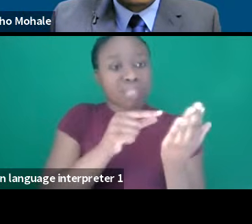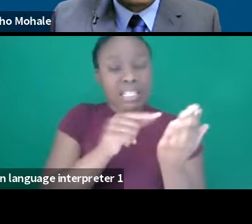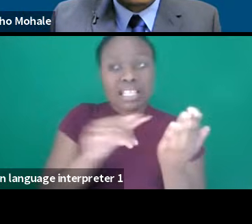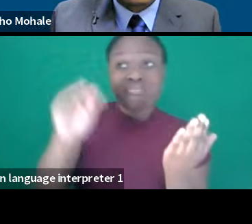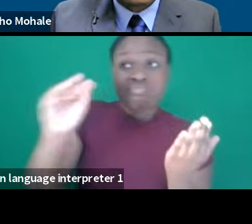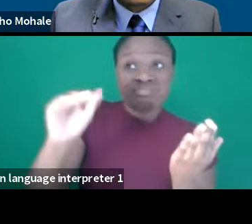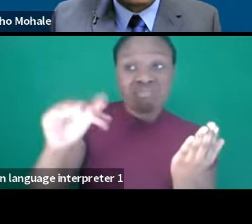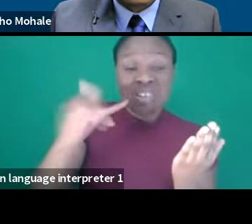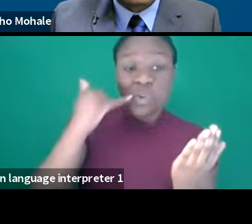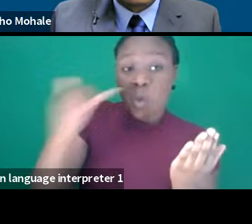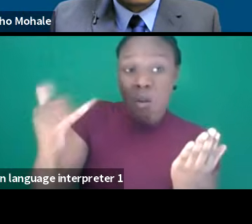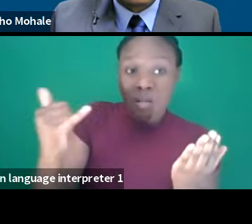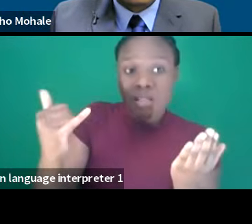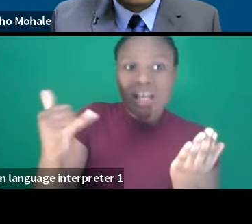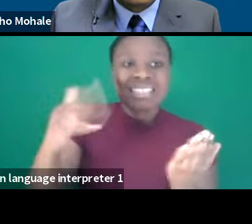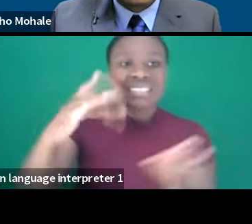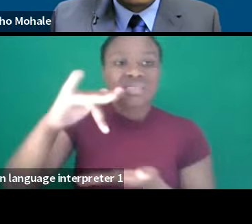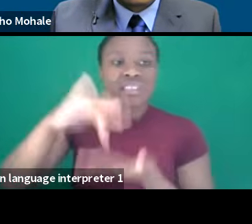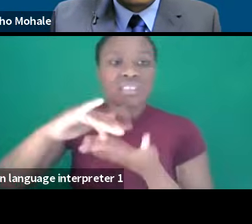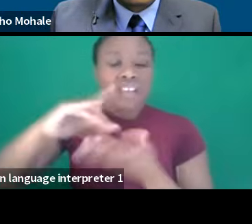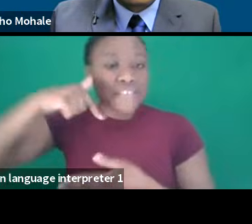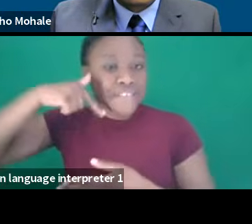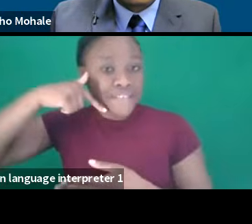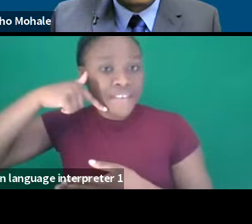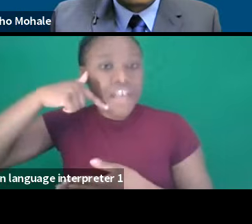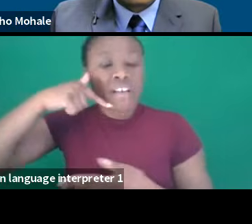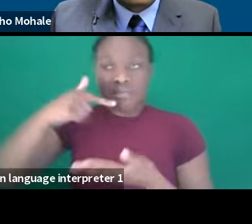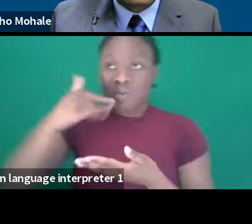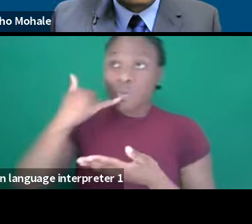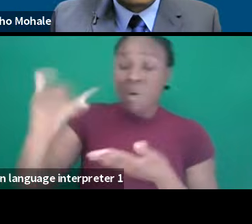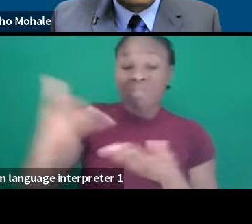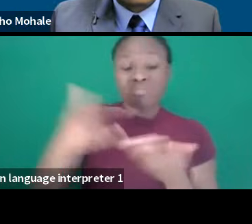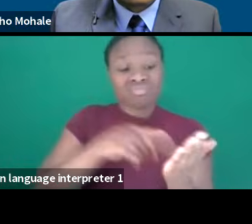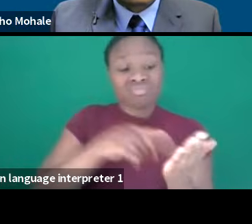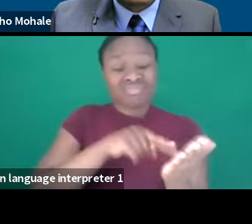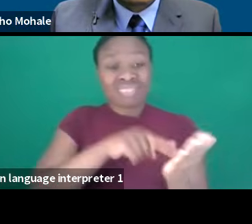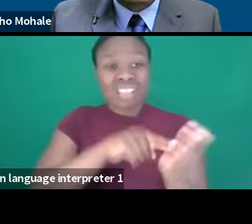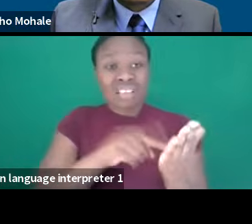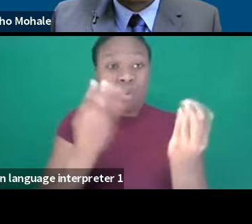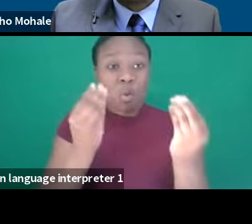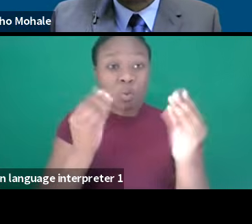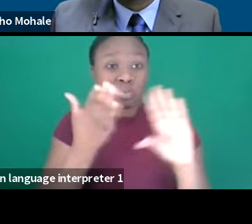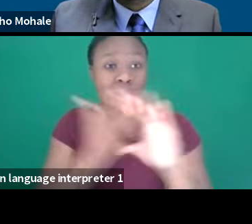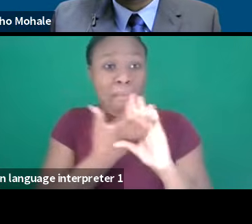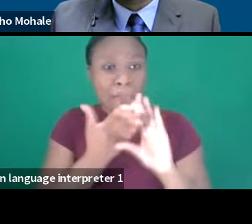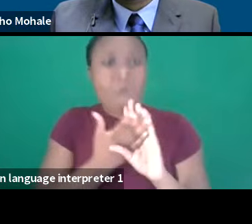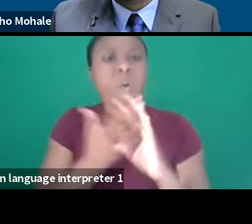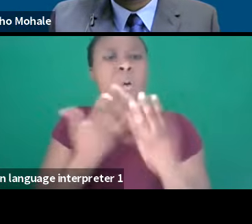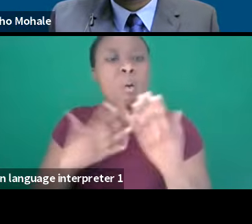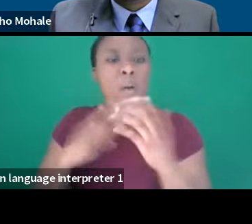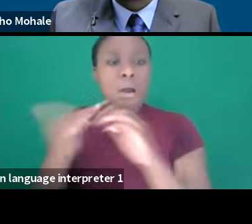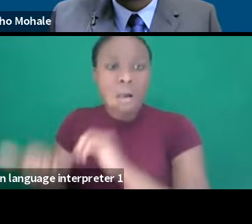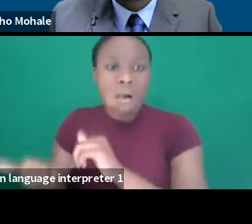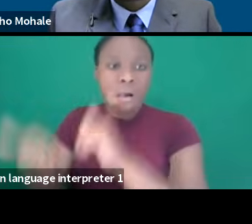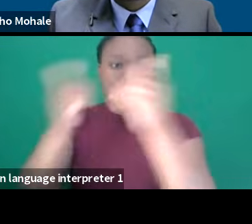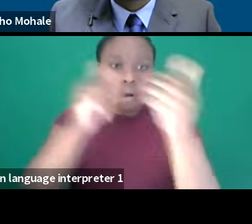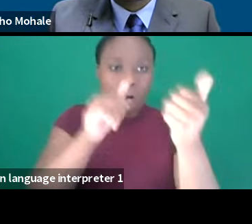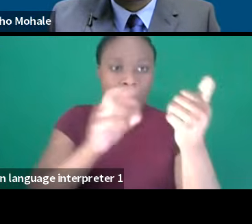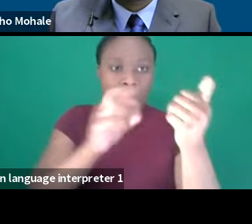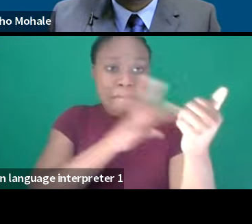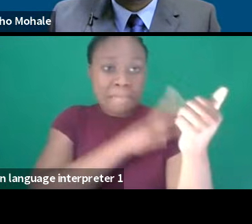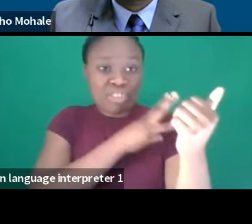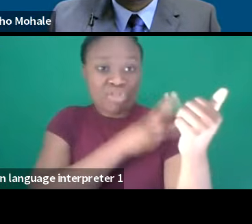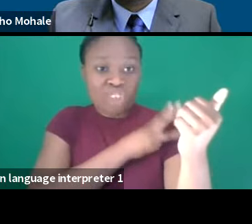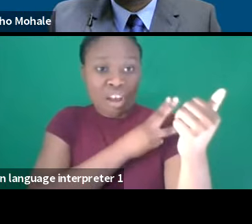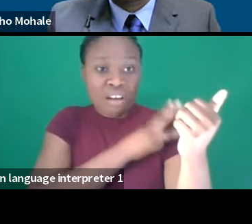made appointment with that case number for the escalation process, for the agent attention of the